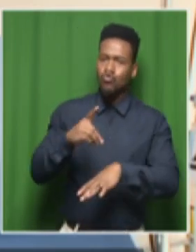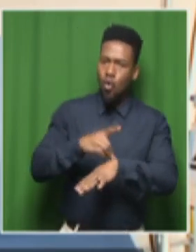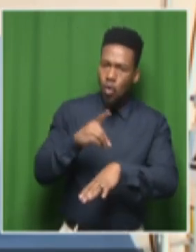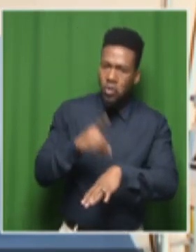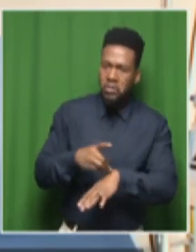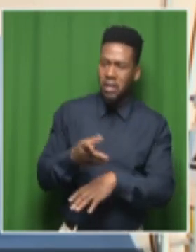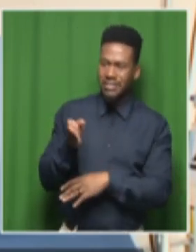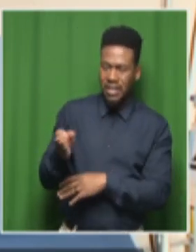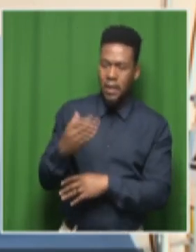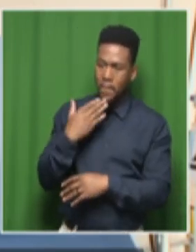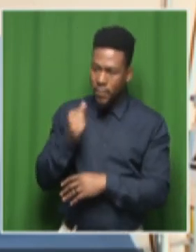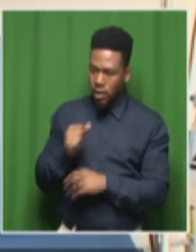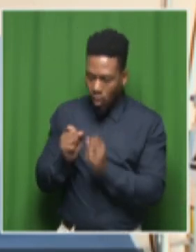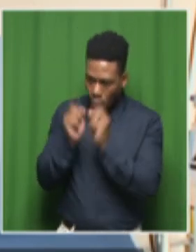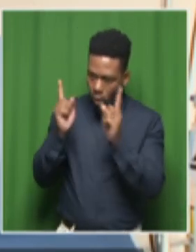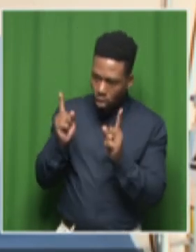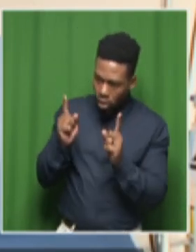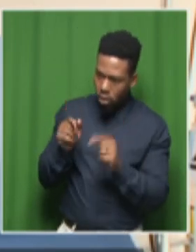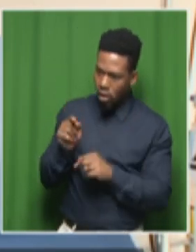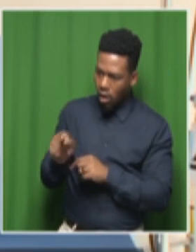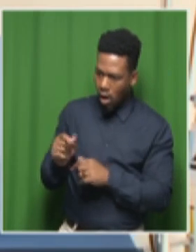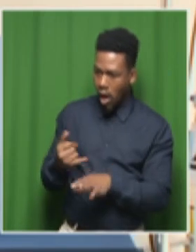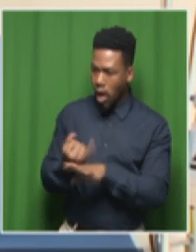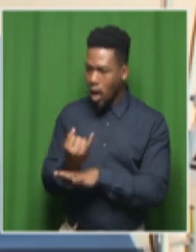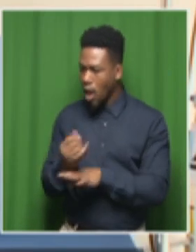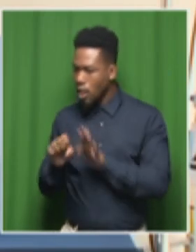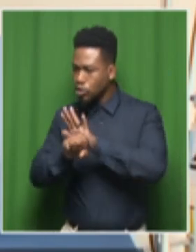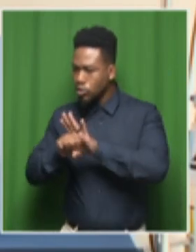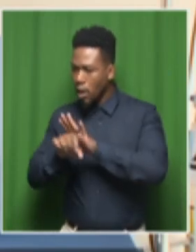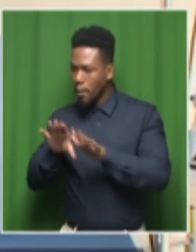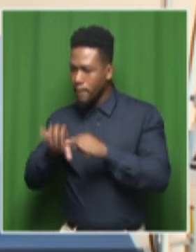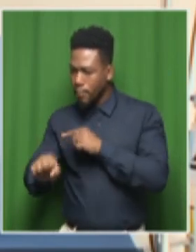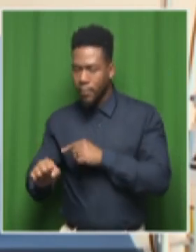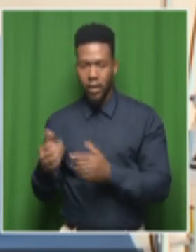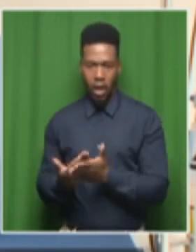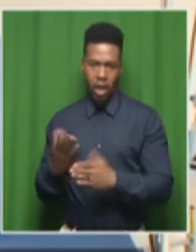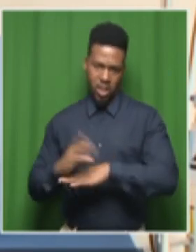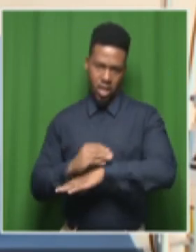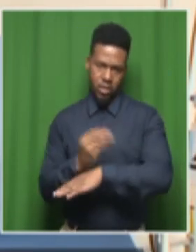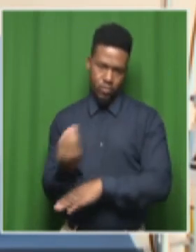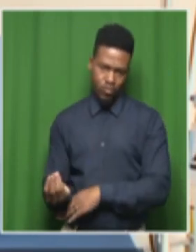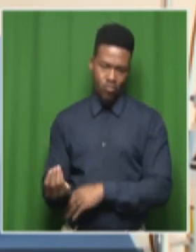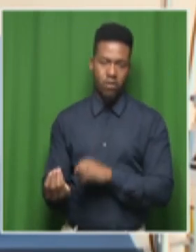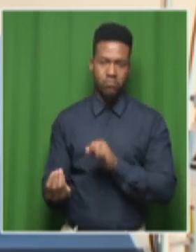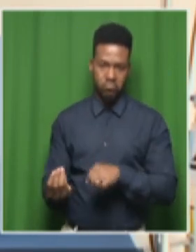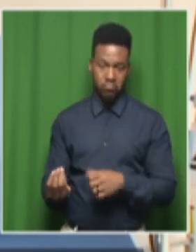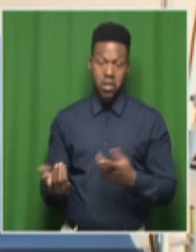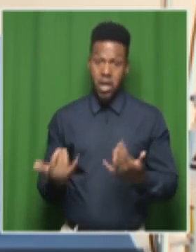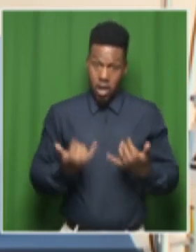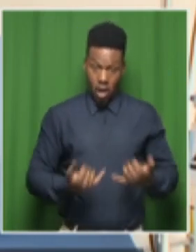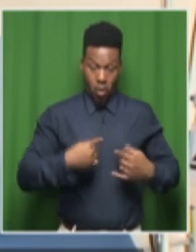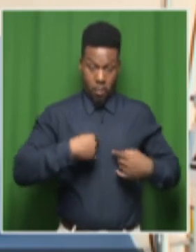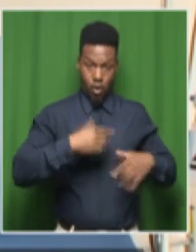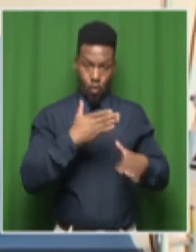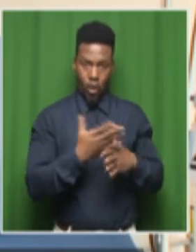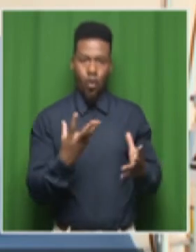must really be aware of these early warning signs for childhood cancer. Presently, I'm working with the